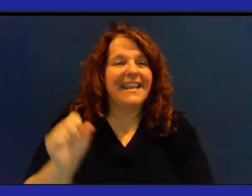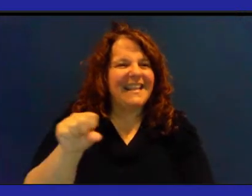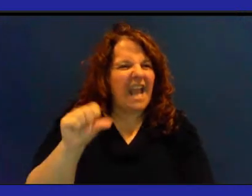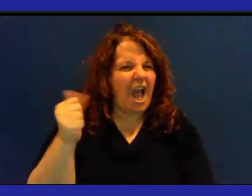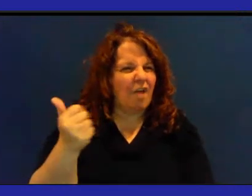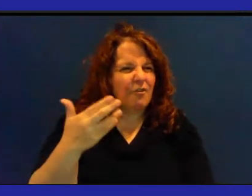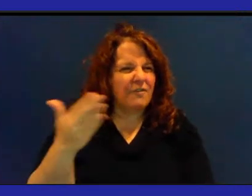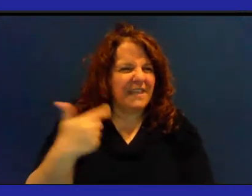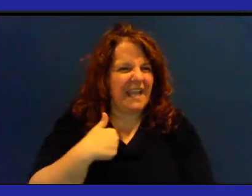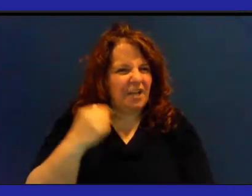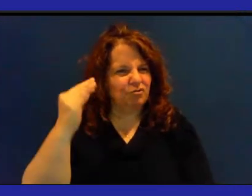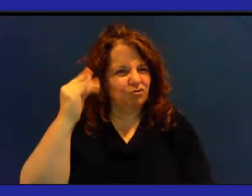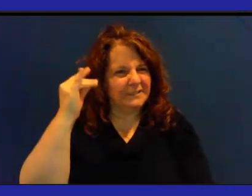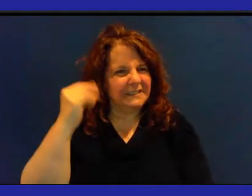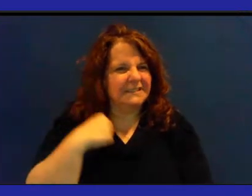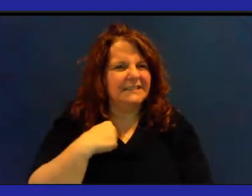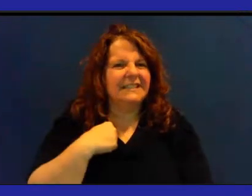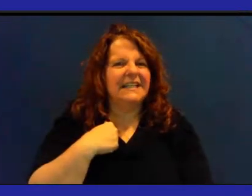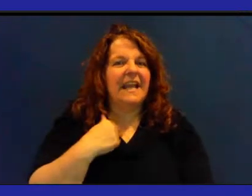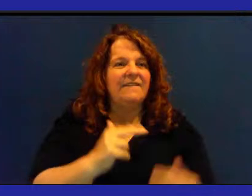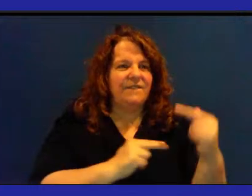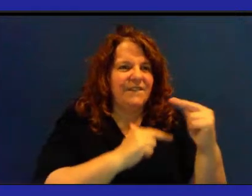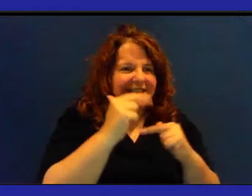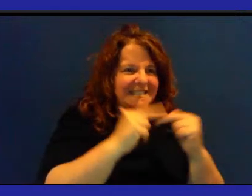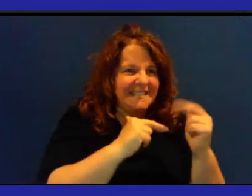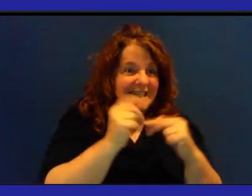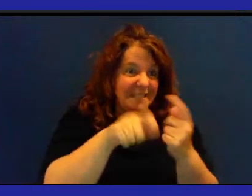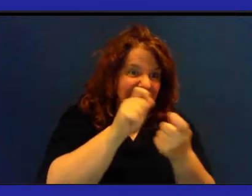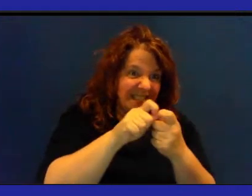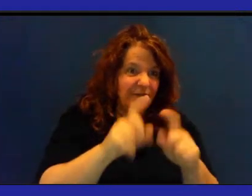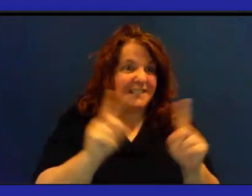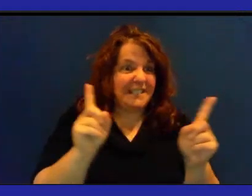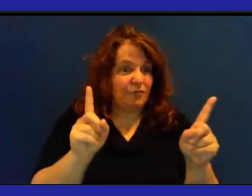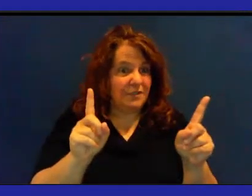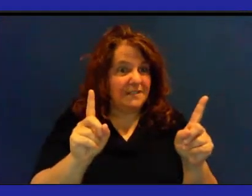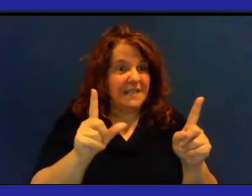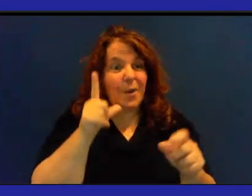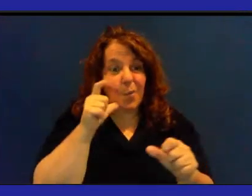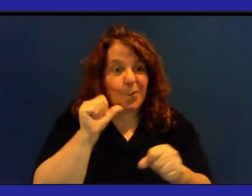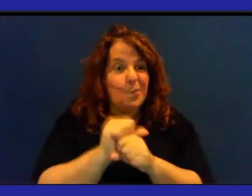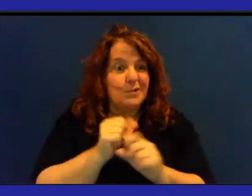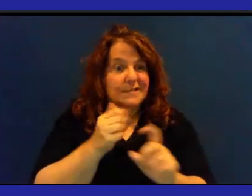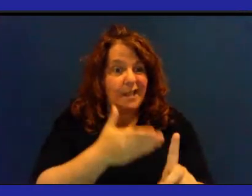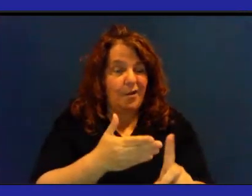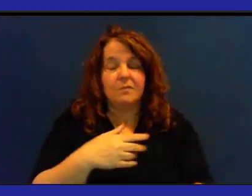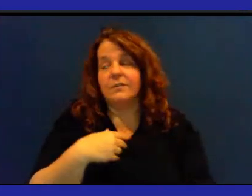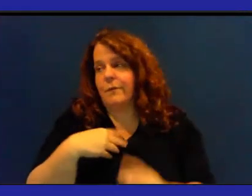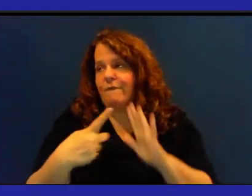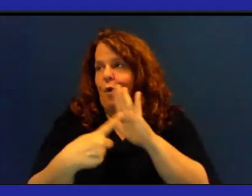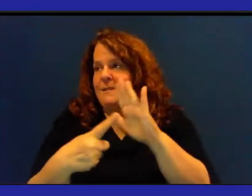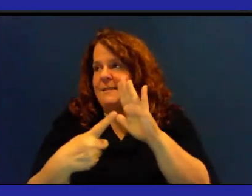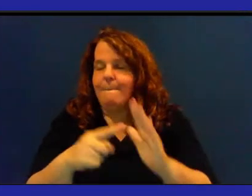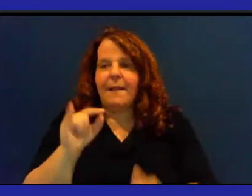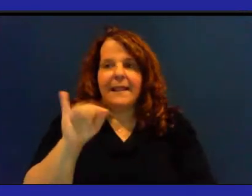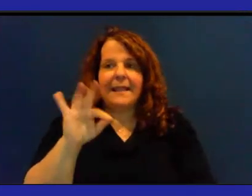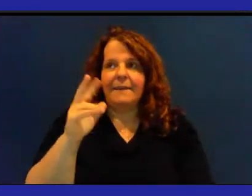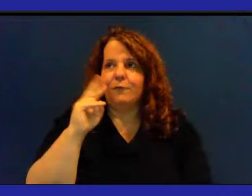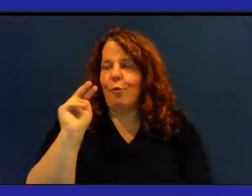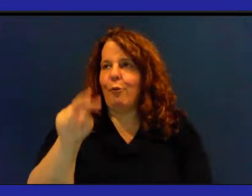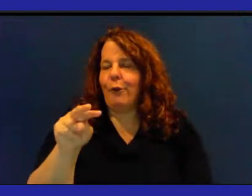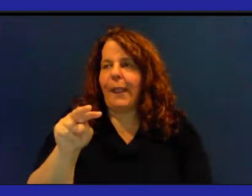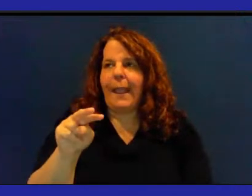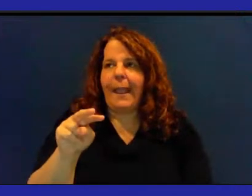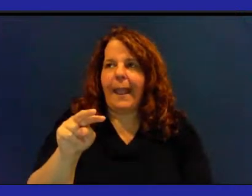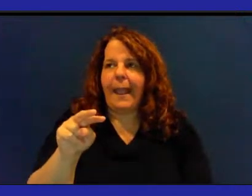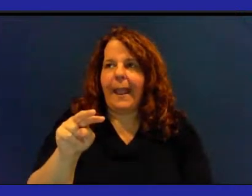are facility-specific differences in demographics. So if you look at a